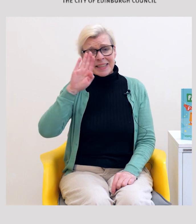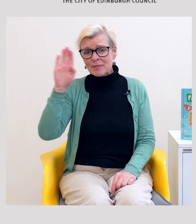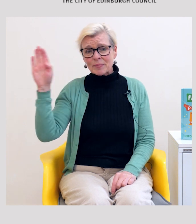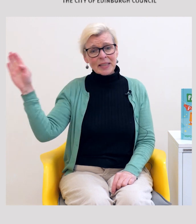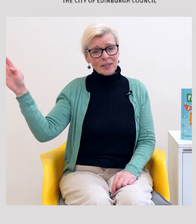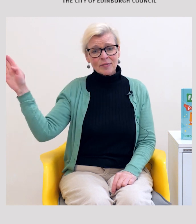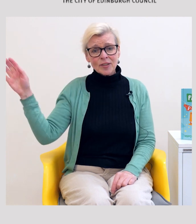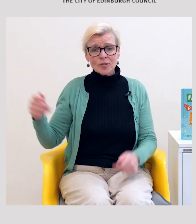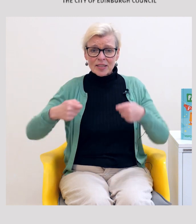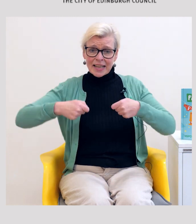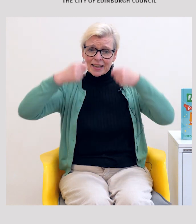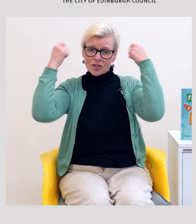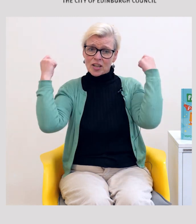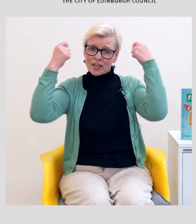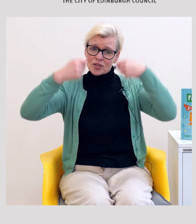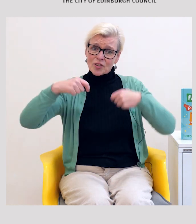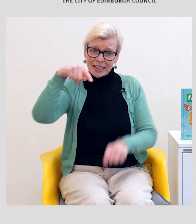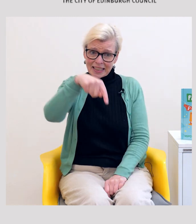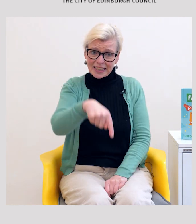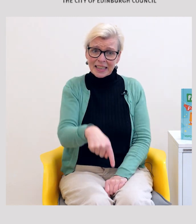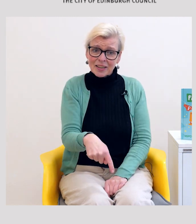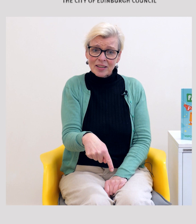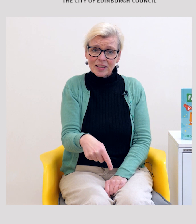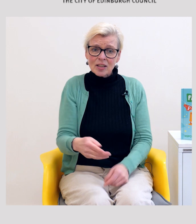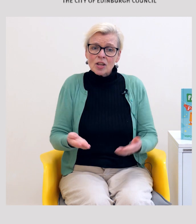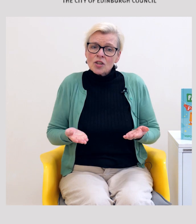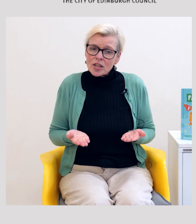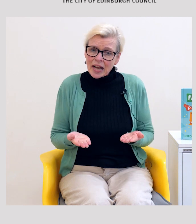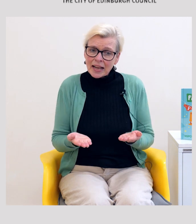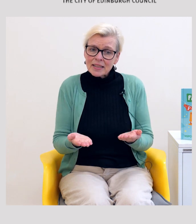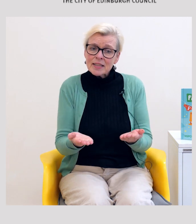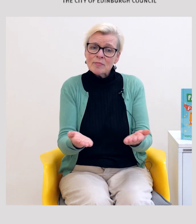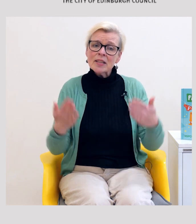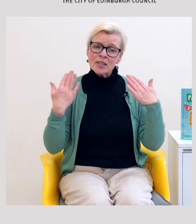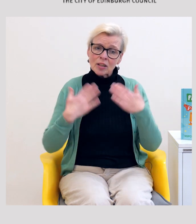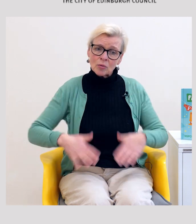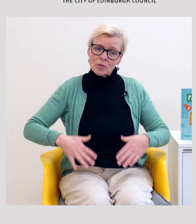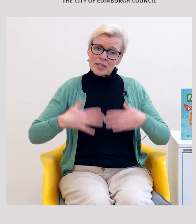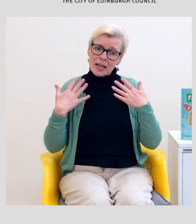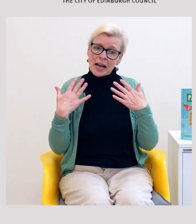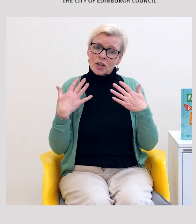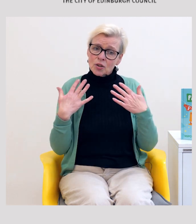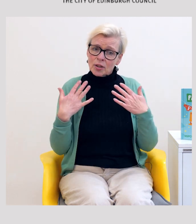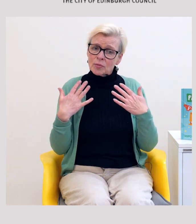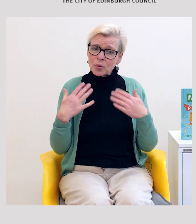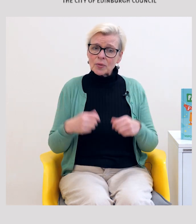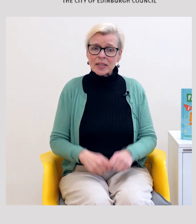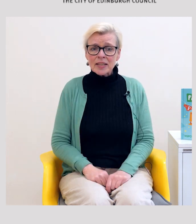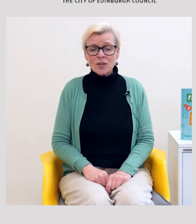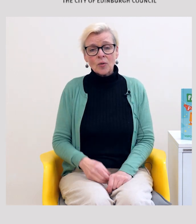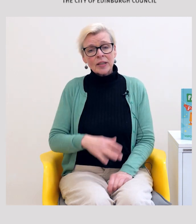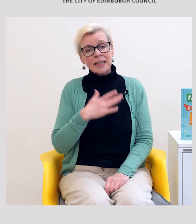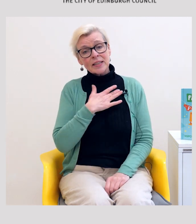I didn't mean for you to get changed right here. She hands him his clothes. You can